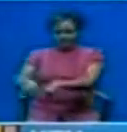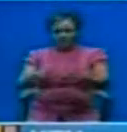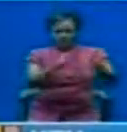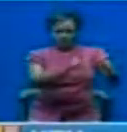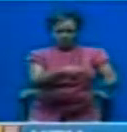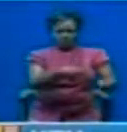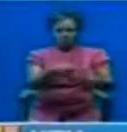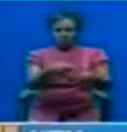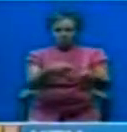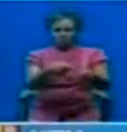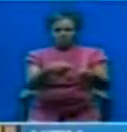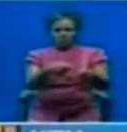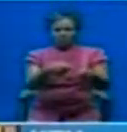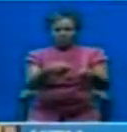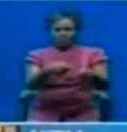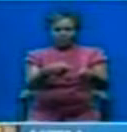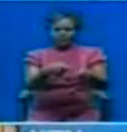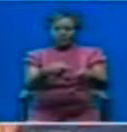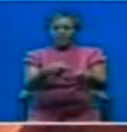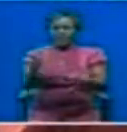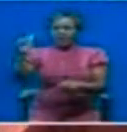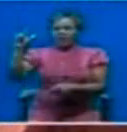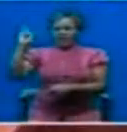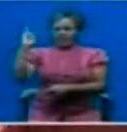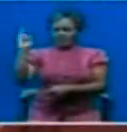kitu kama zawadi, ali